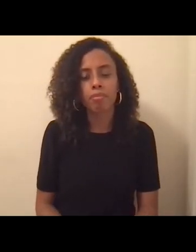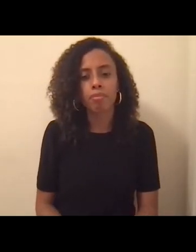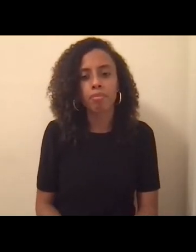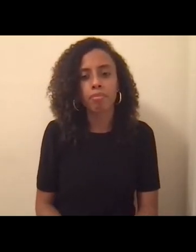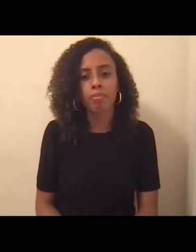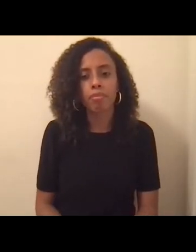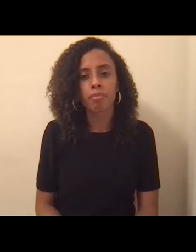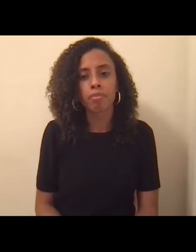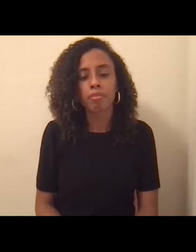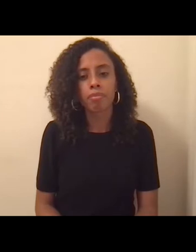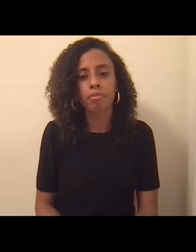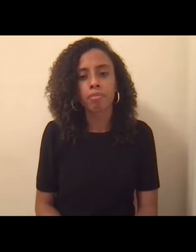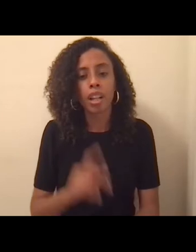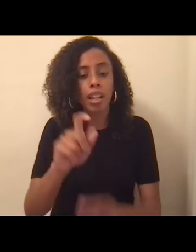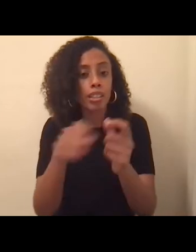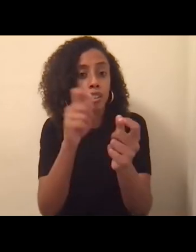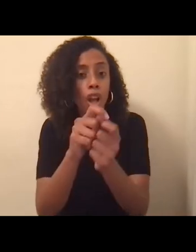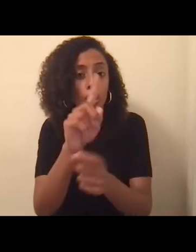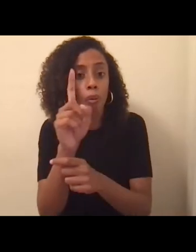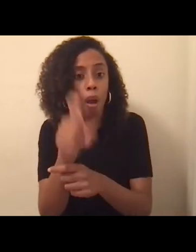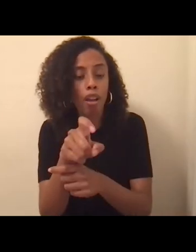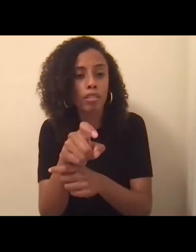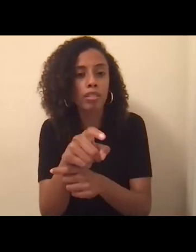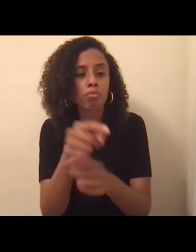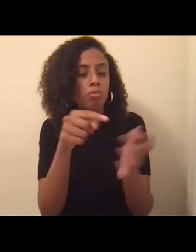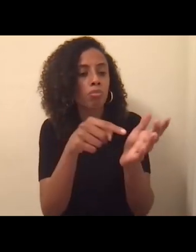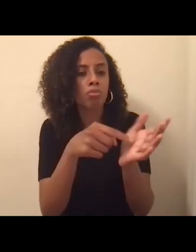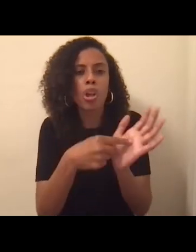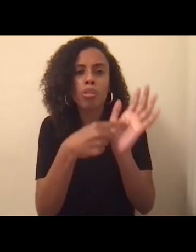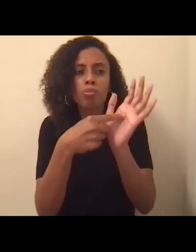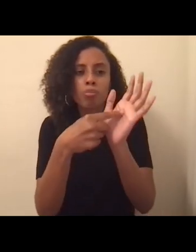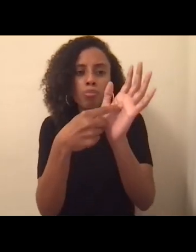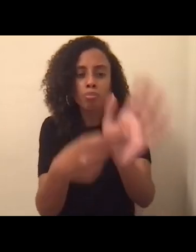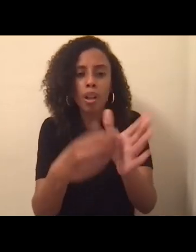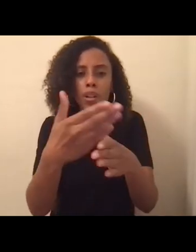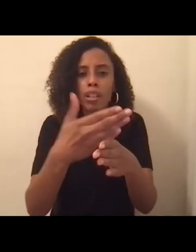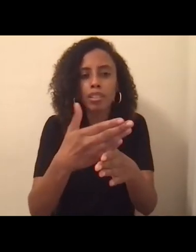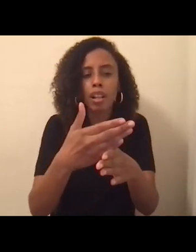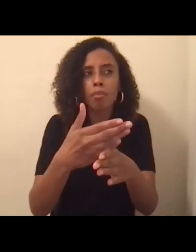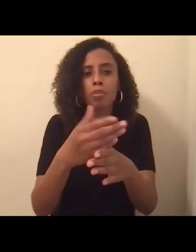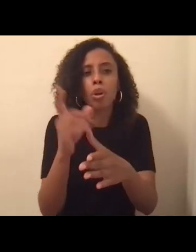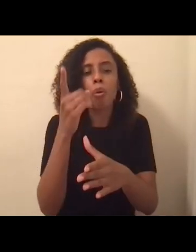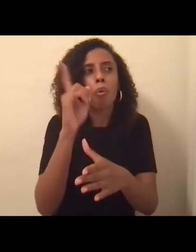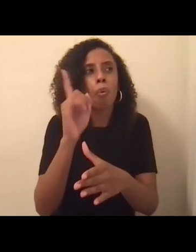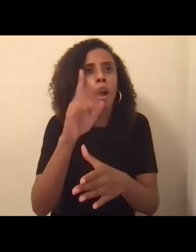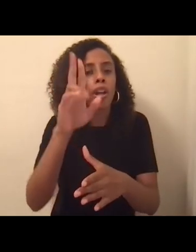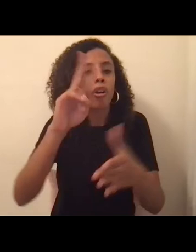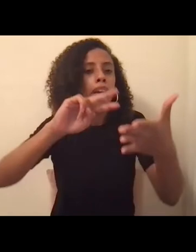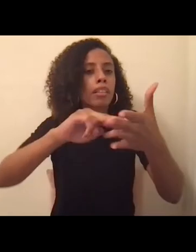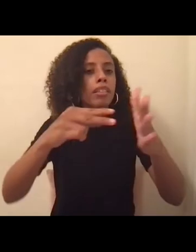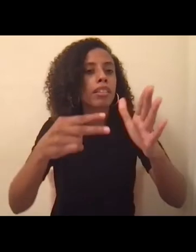The exact question was, give an example of where your intention of love required modification.